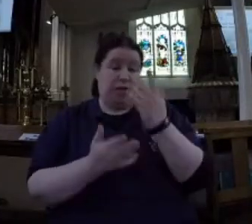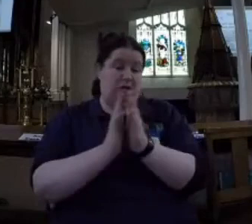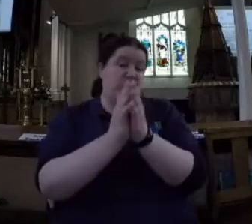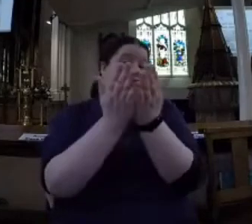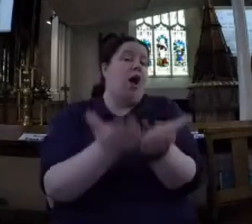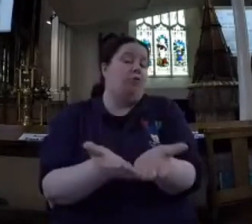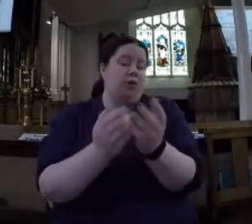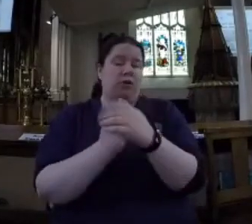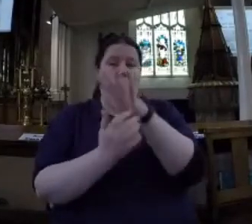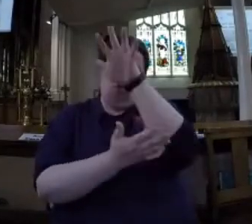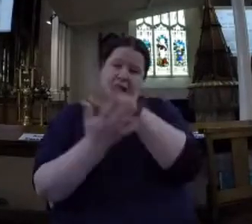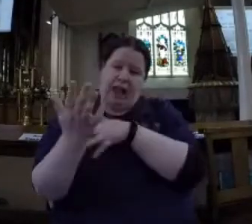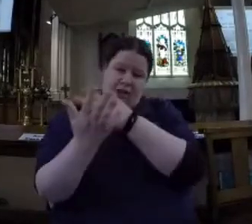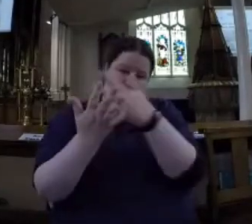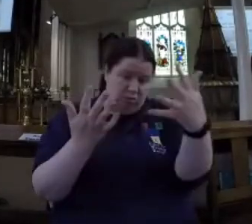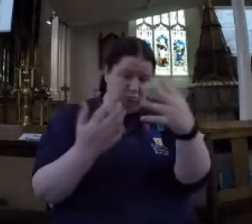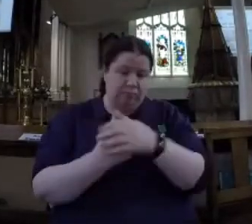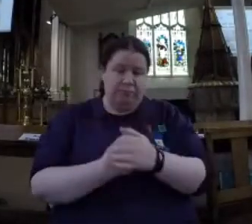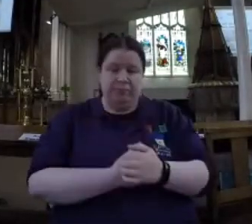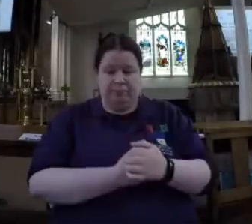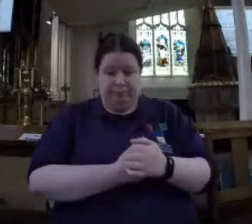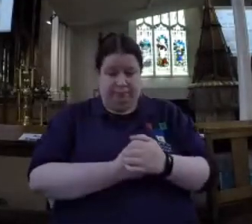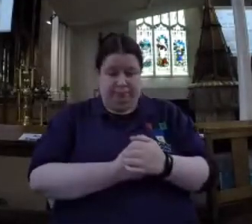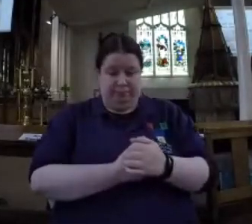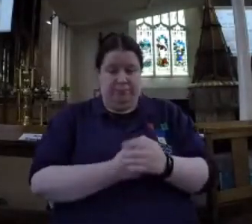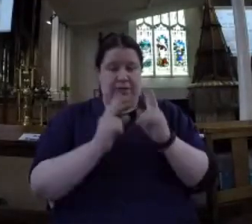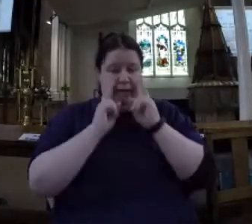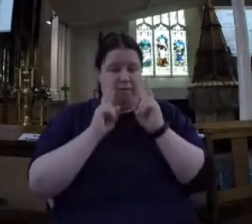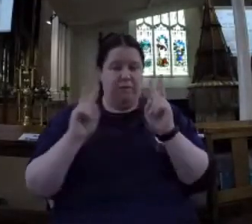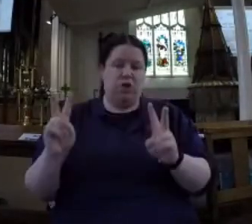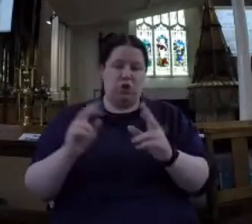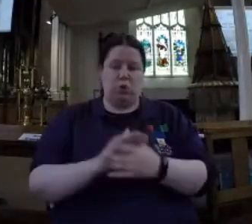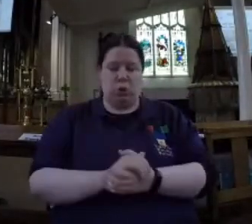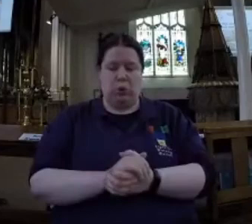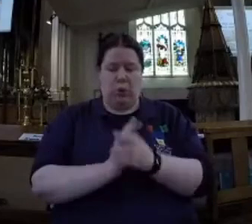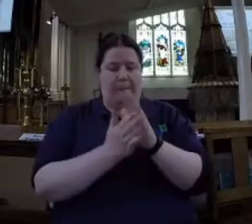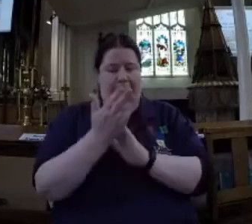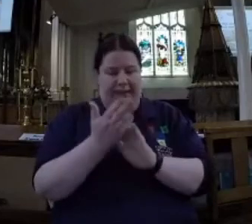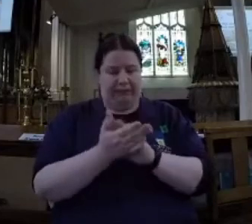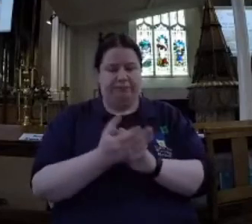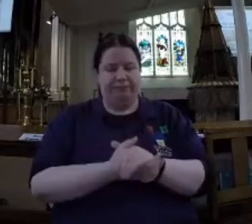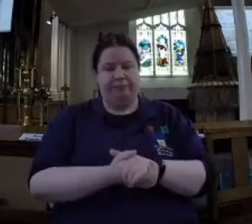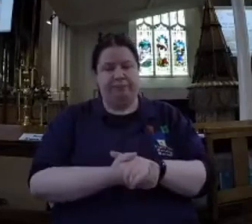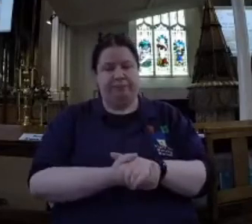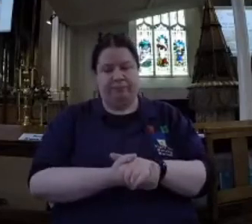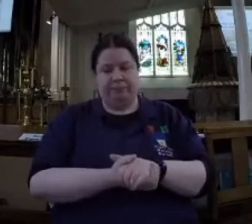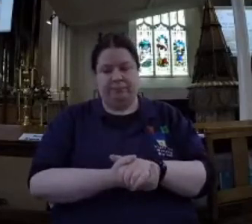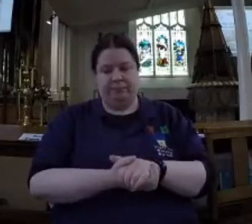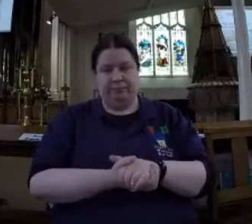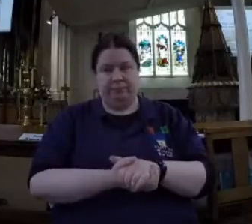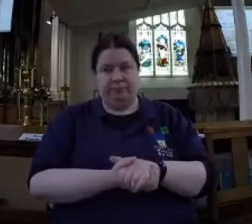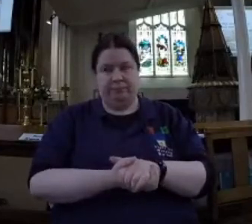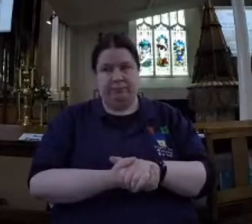diary or a calendar. Here's a visual illustration to explain the kind of things I mean.